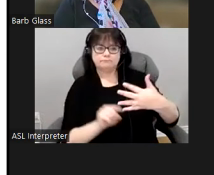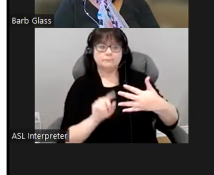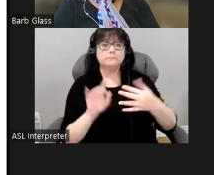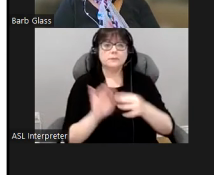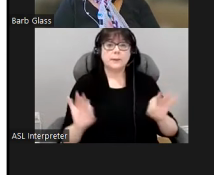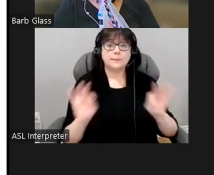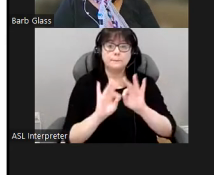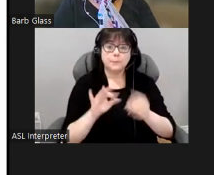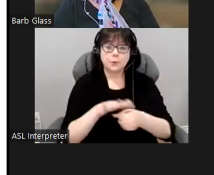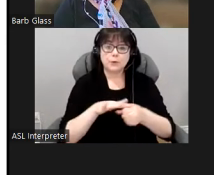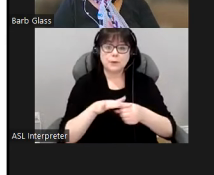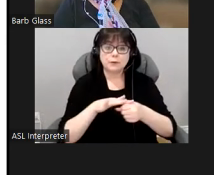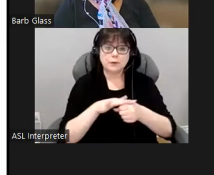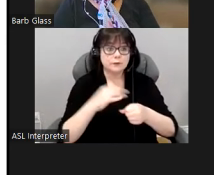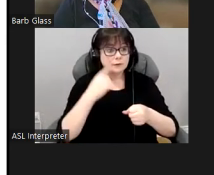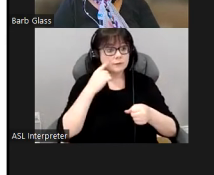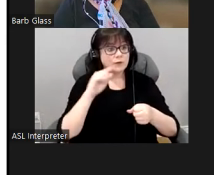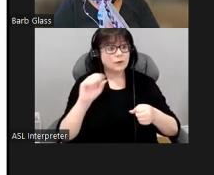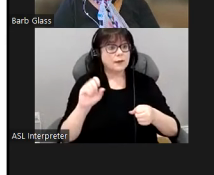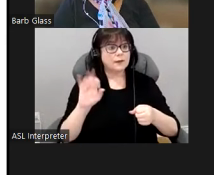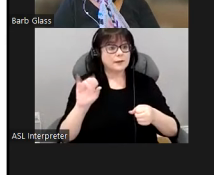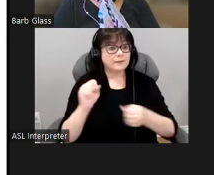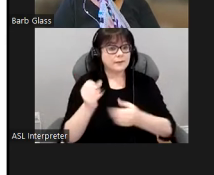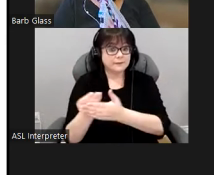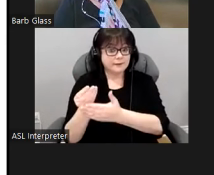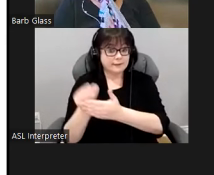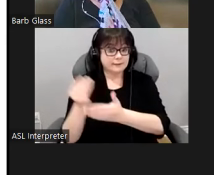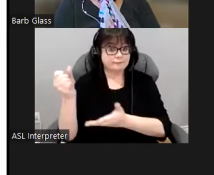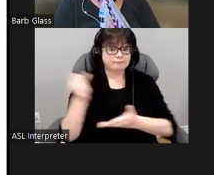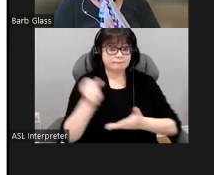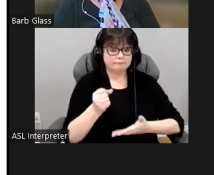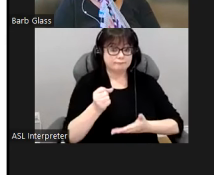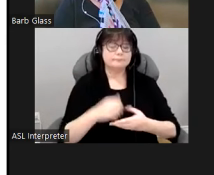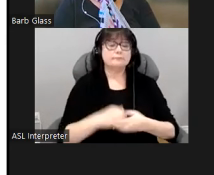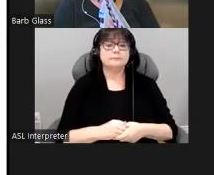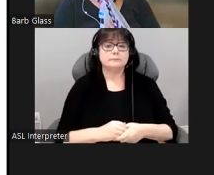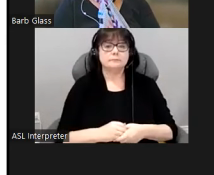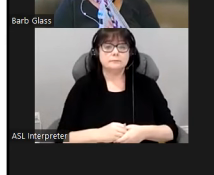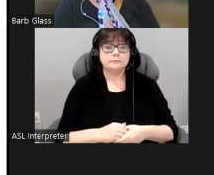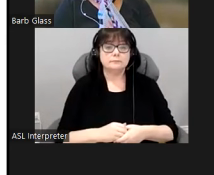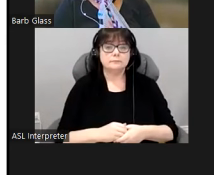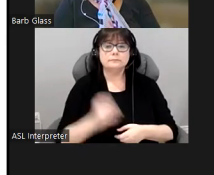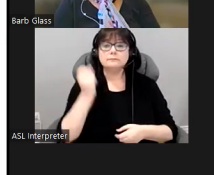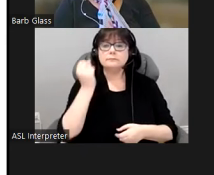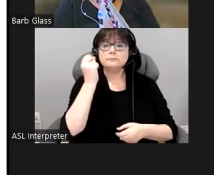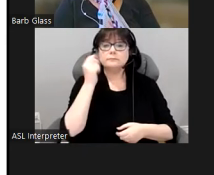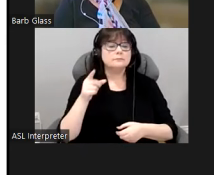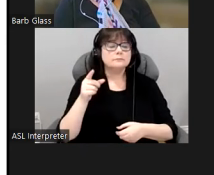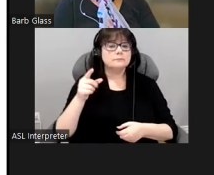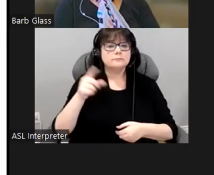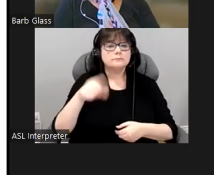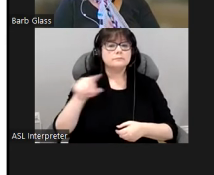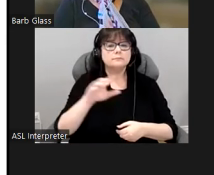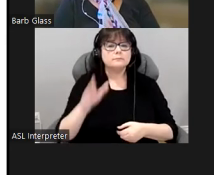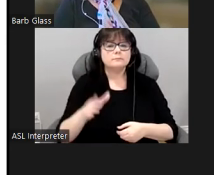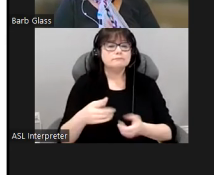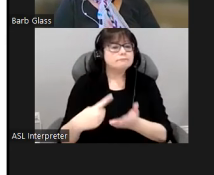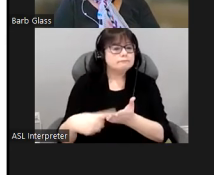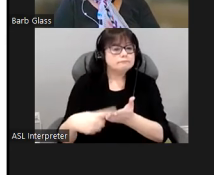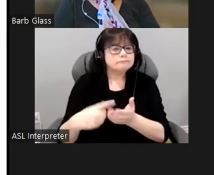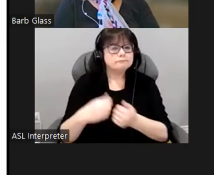areas related to the Skills for Success funding. They didn't consult with us as to, what we thought